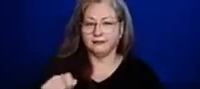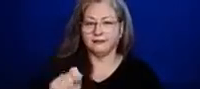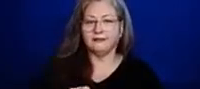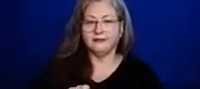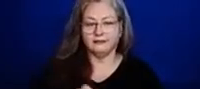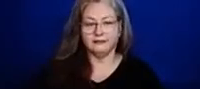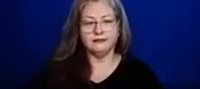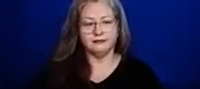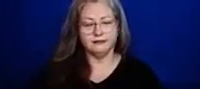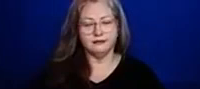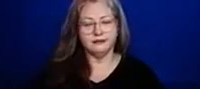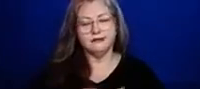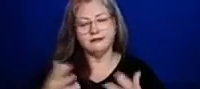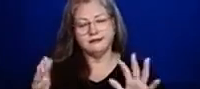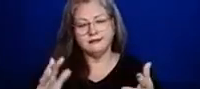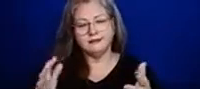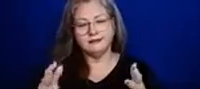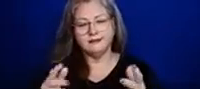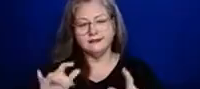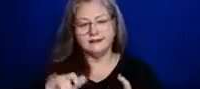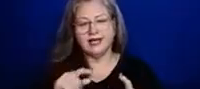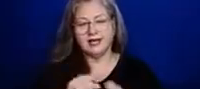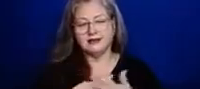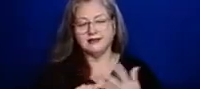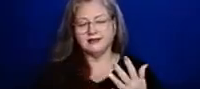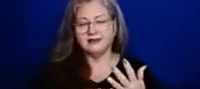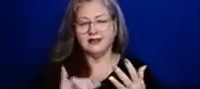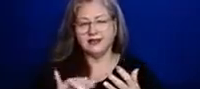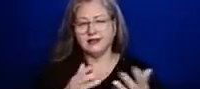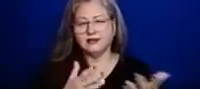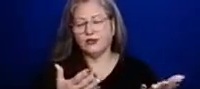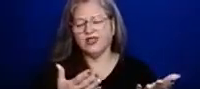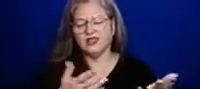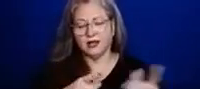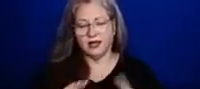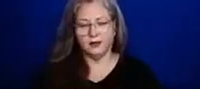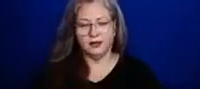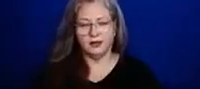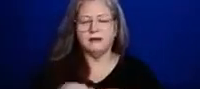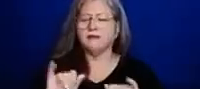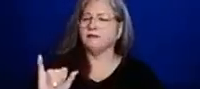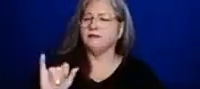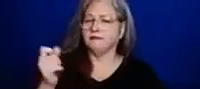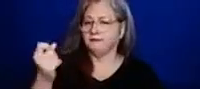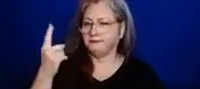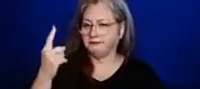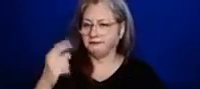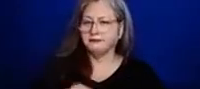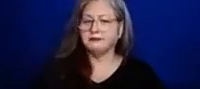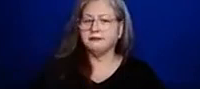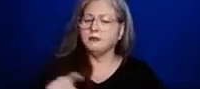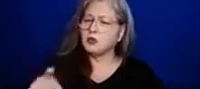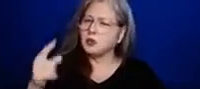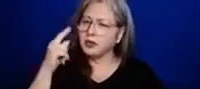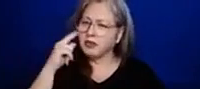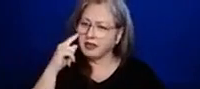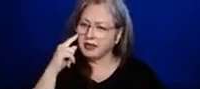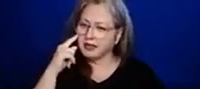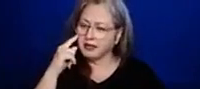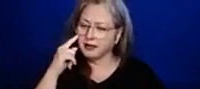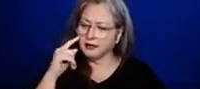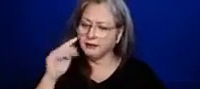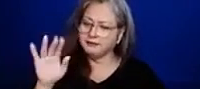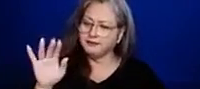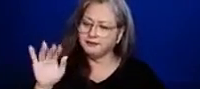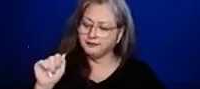So, mm-hmm. More or less, those were the things, more or less. Yeah, no, I understand. Do you think that there